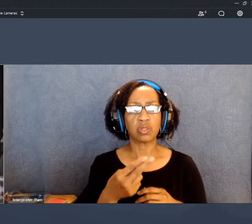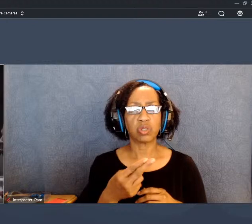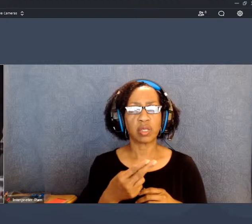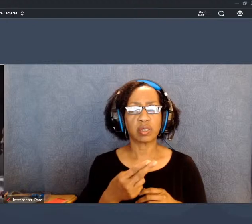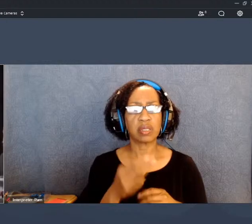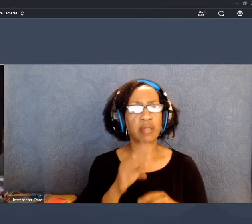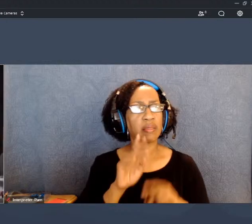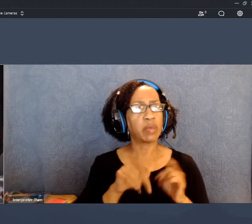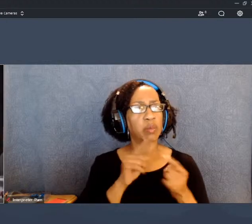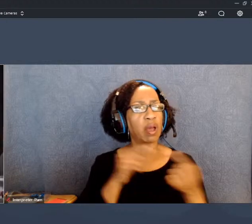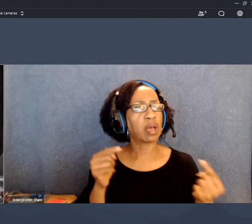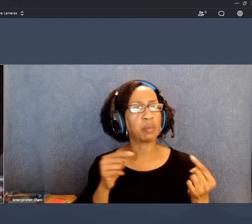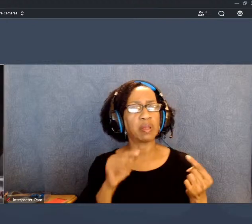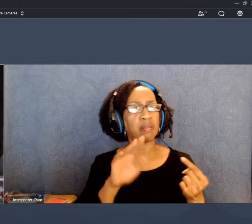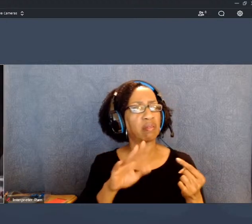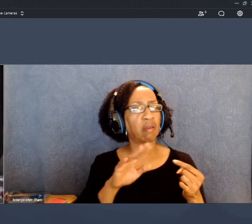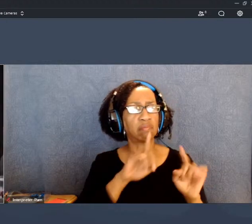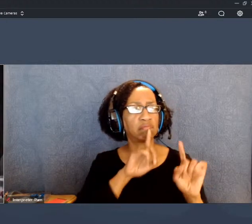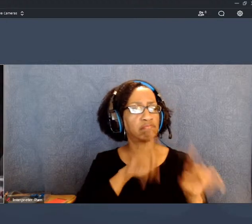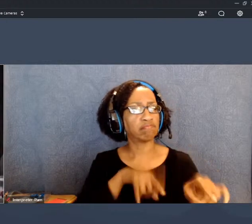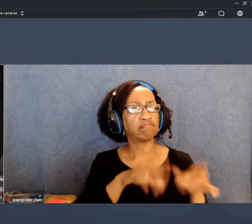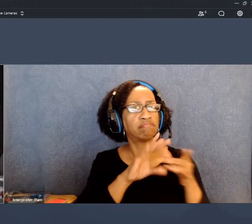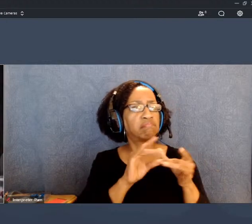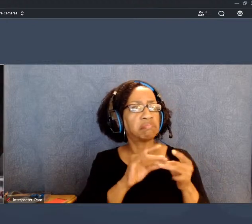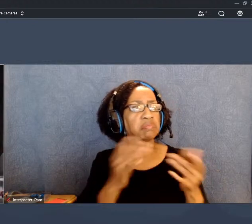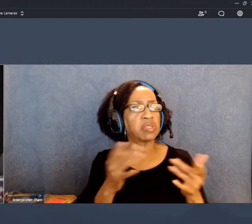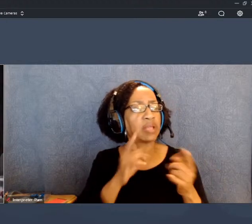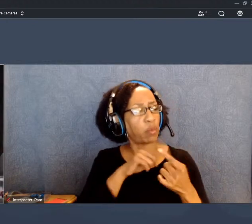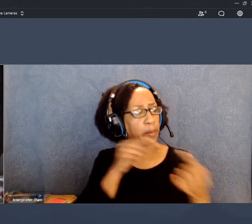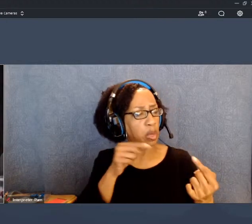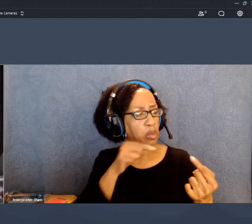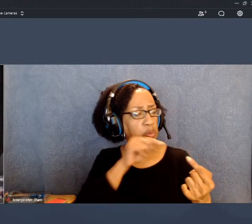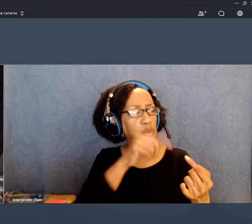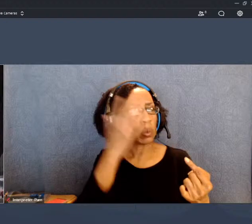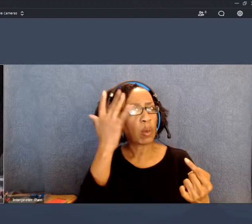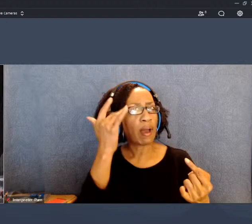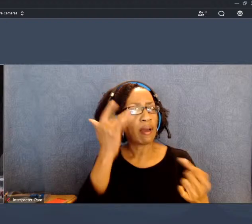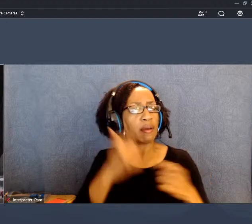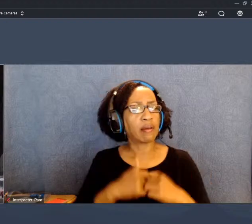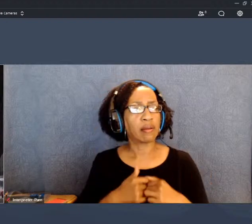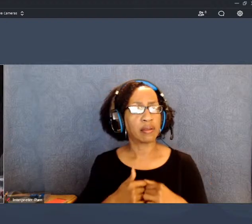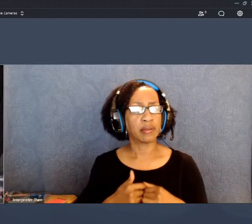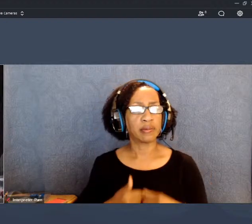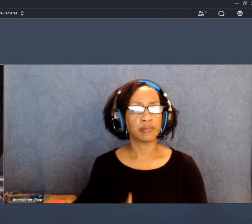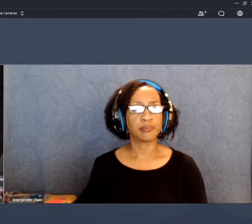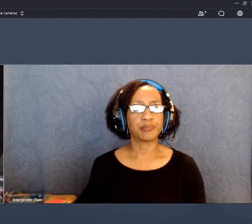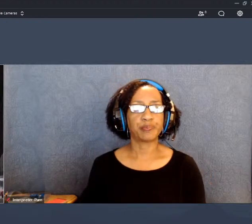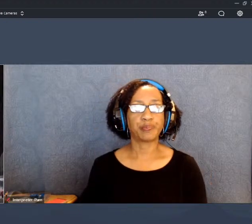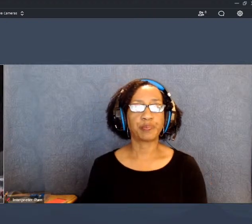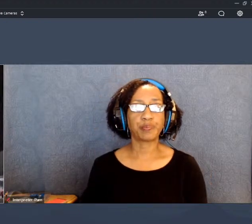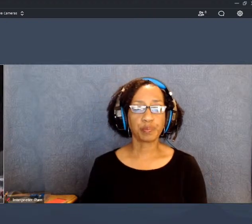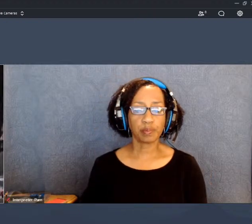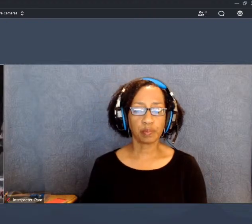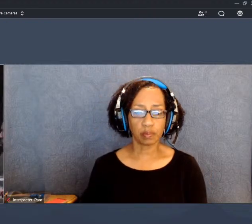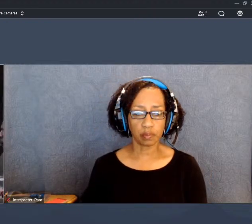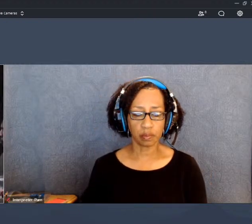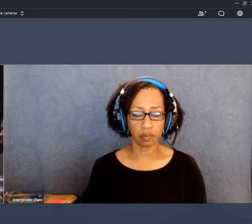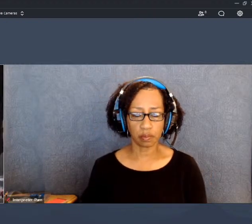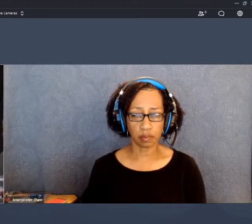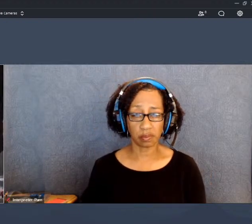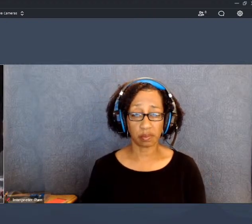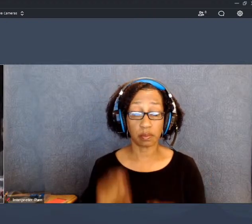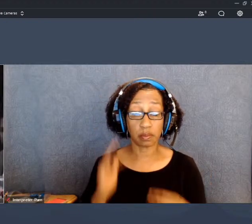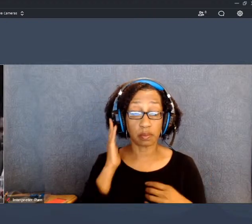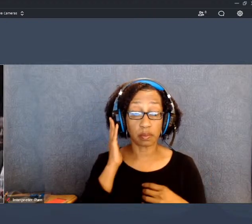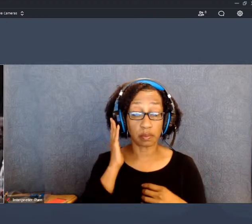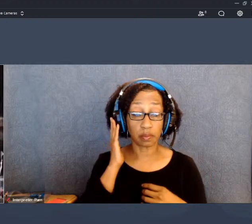what type of comments did they have? What were they opposed to? Well, this site is